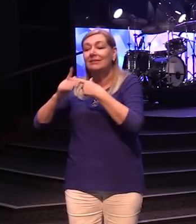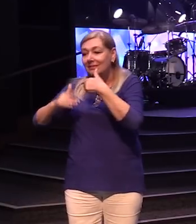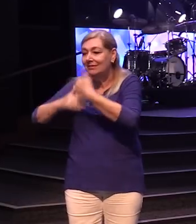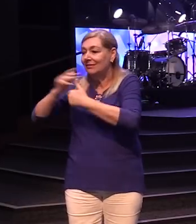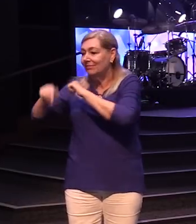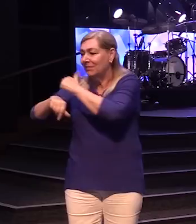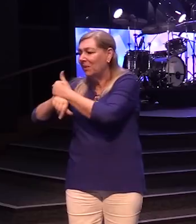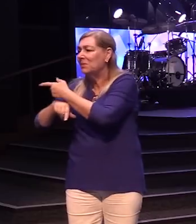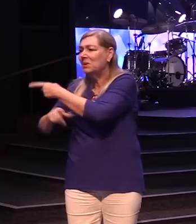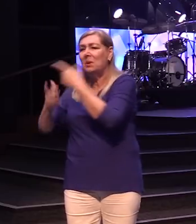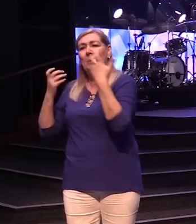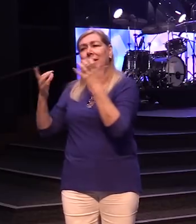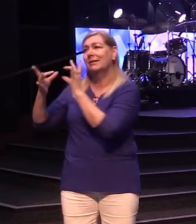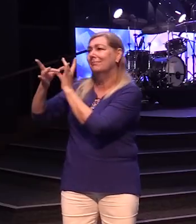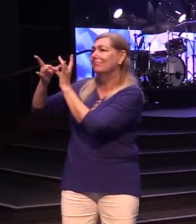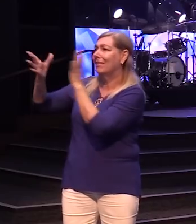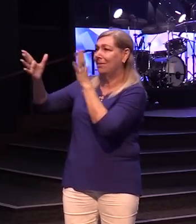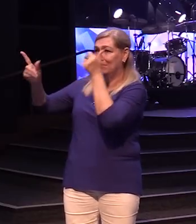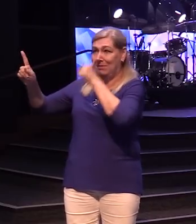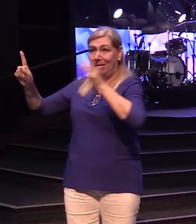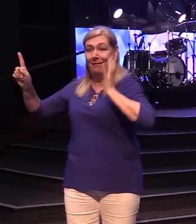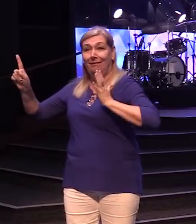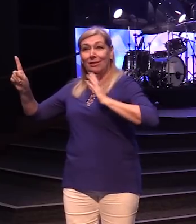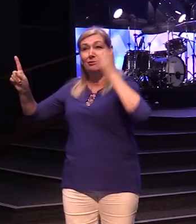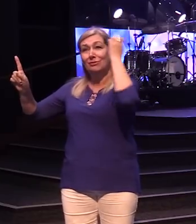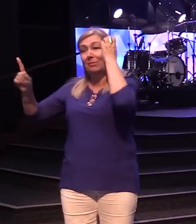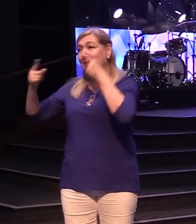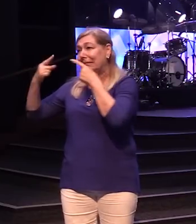liberty from its European masters,